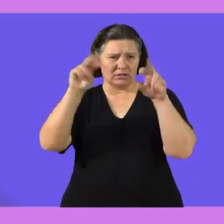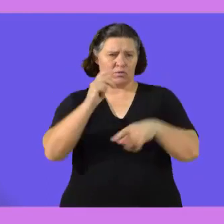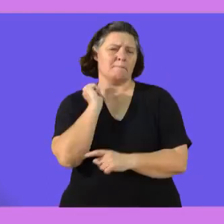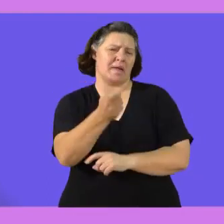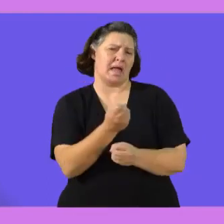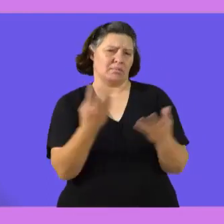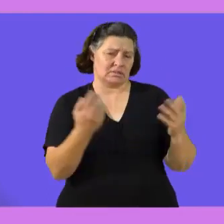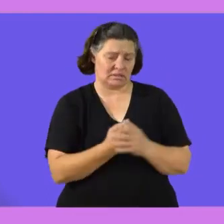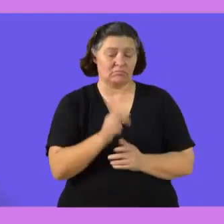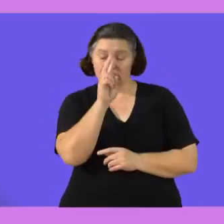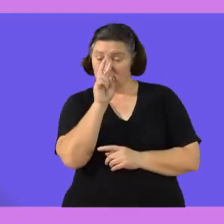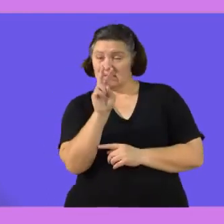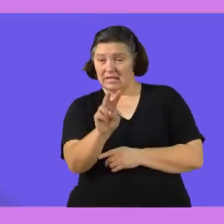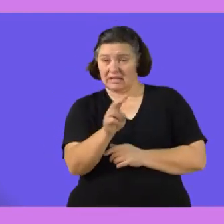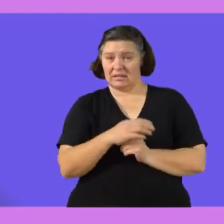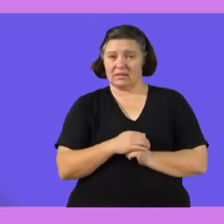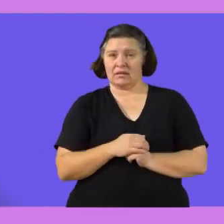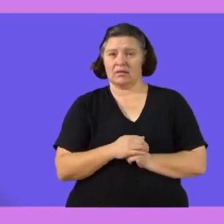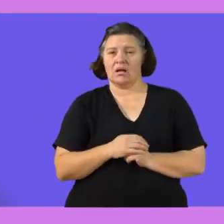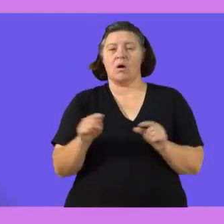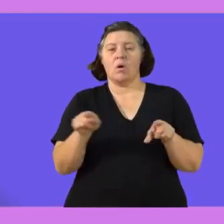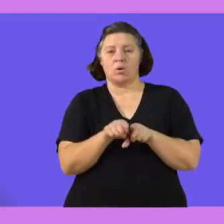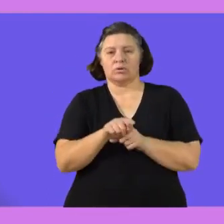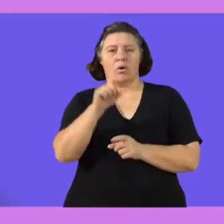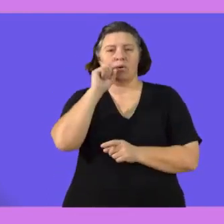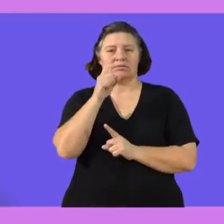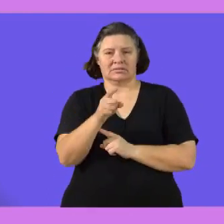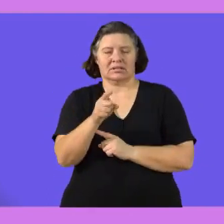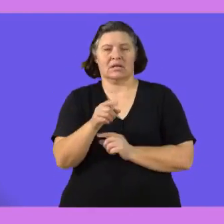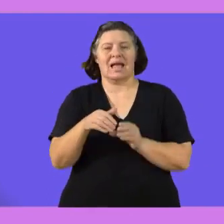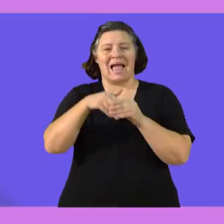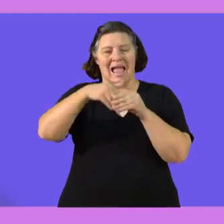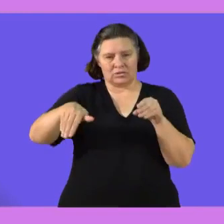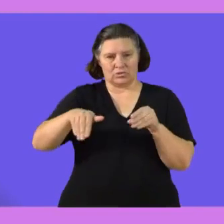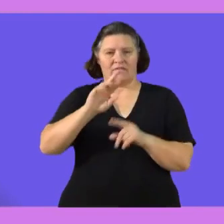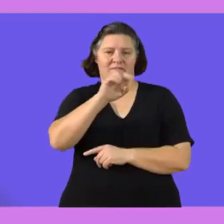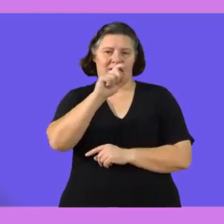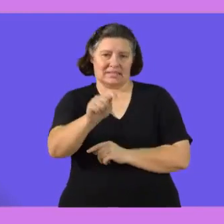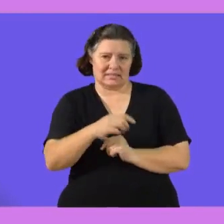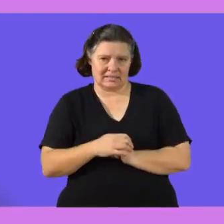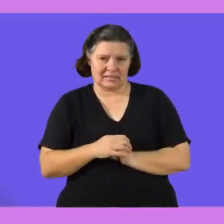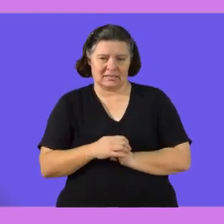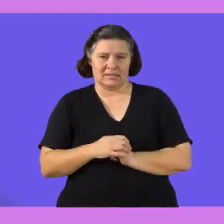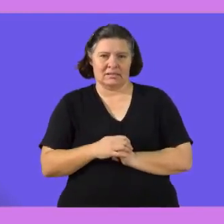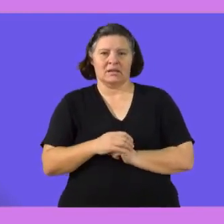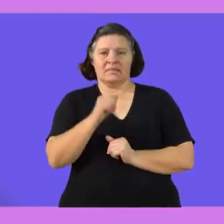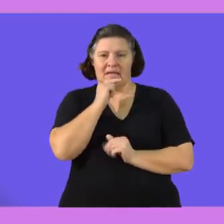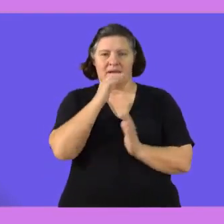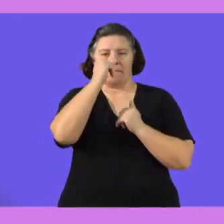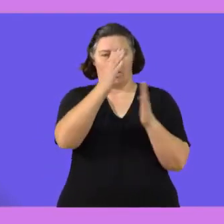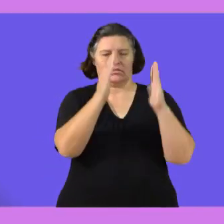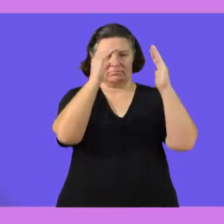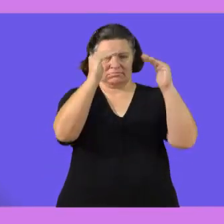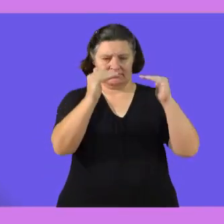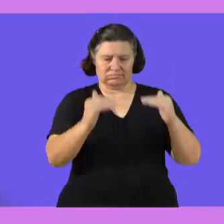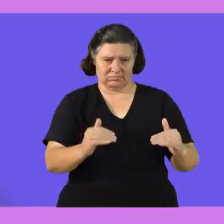electricity. Now here you can see also all tariffs are 15% exclusive of VAT. Then we work in blocks. So